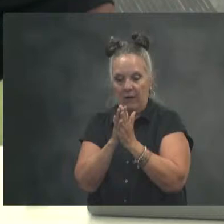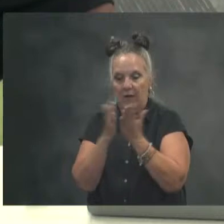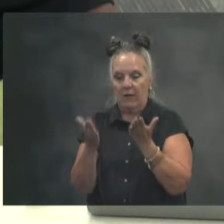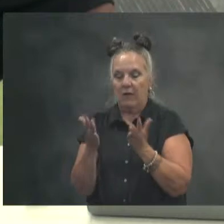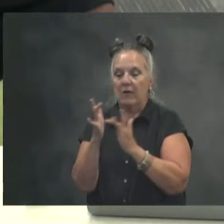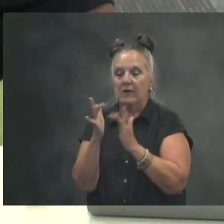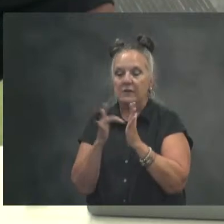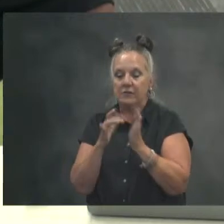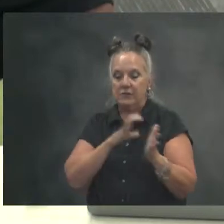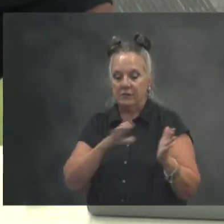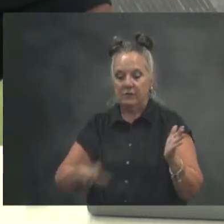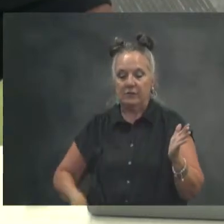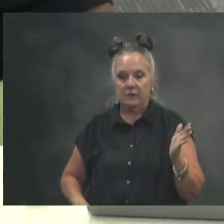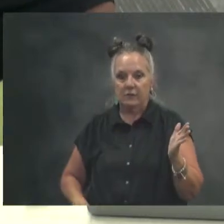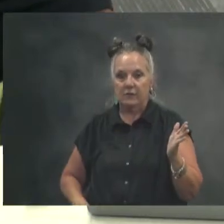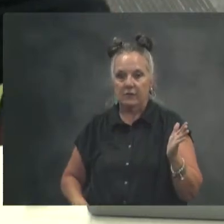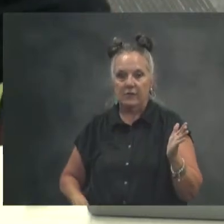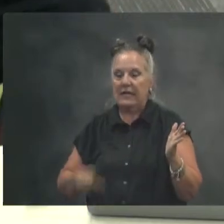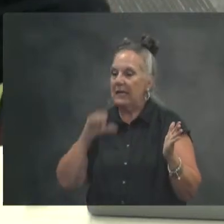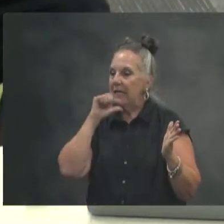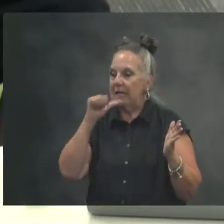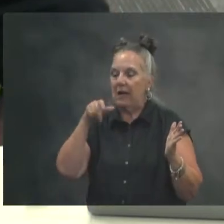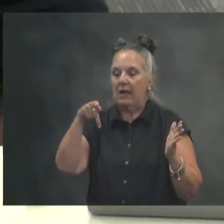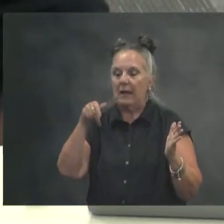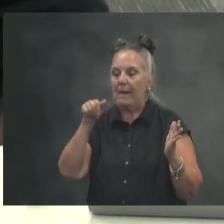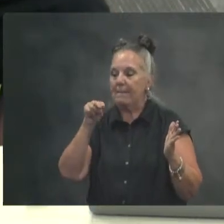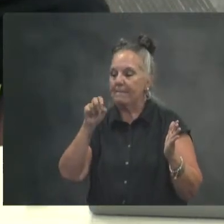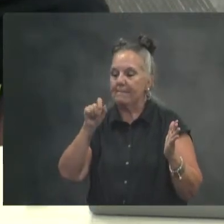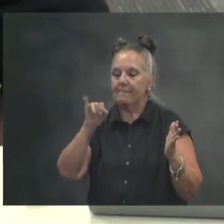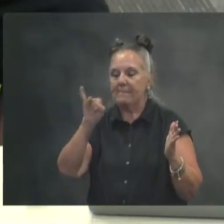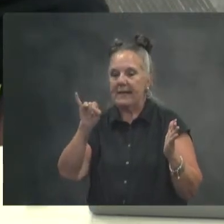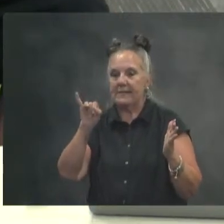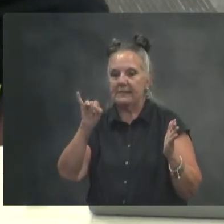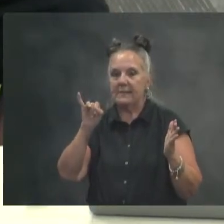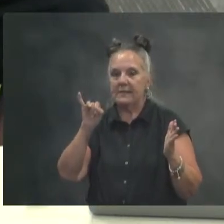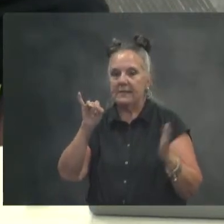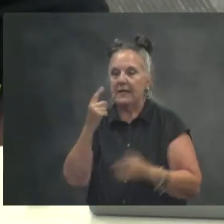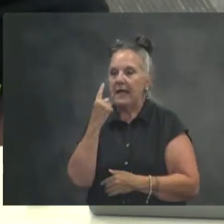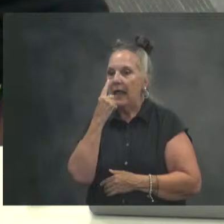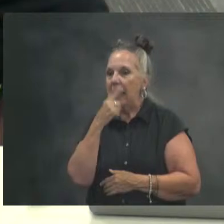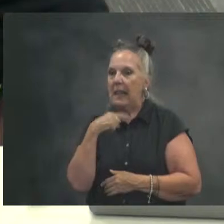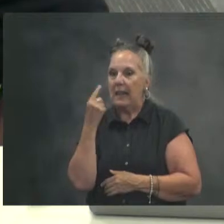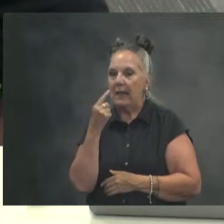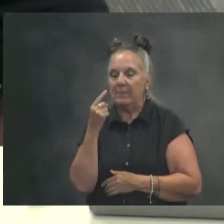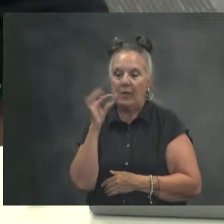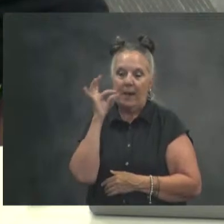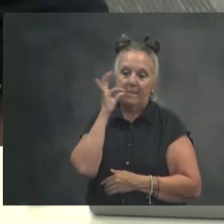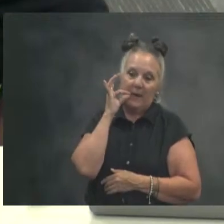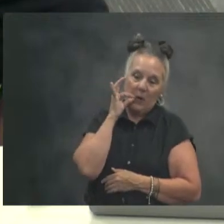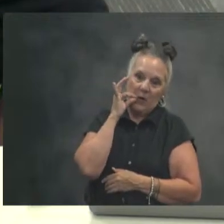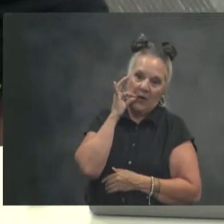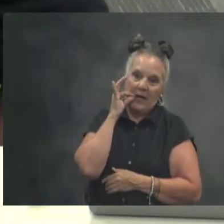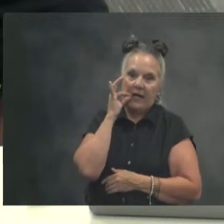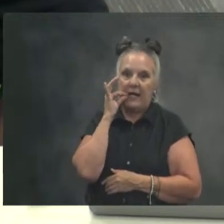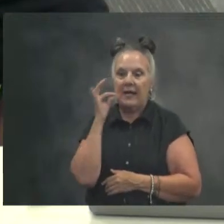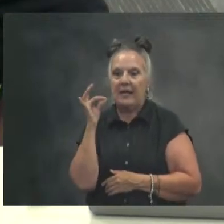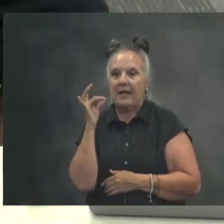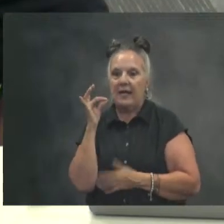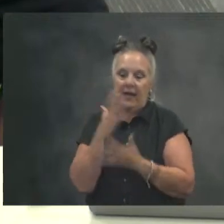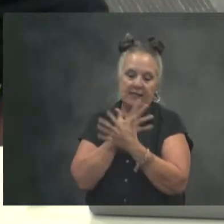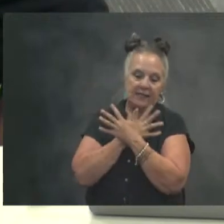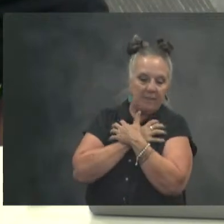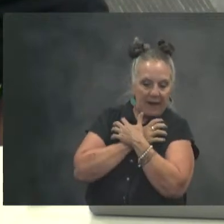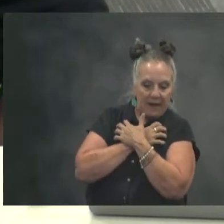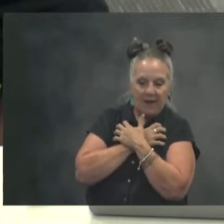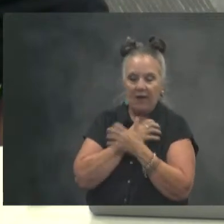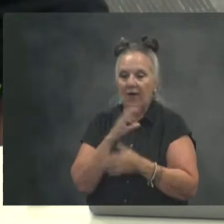Jesus Christ is not a pansy feminist, limp-wristed, marijuana smoking, cuddly teddy bear